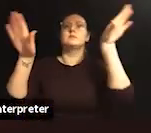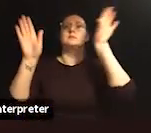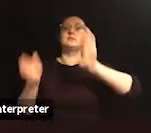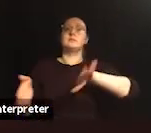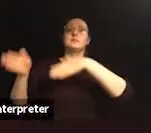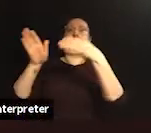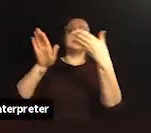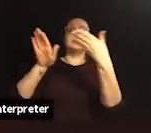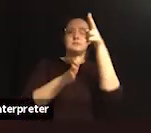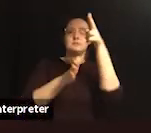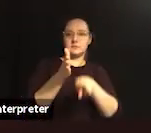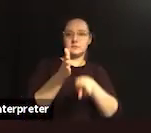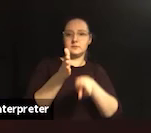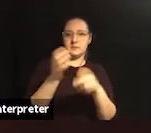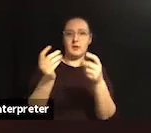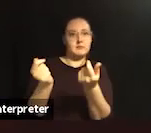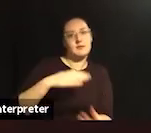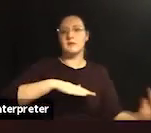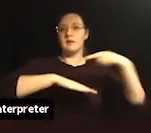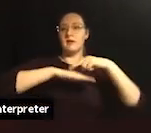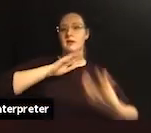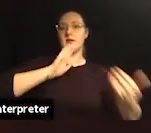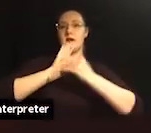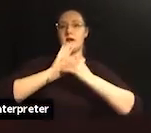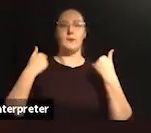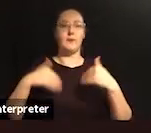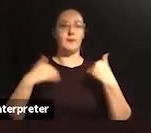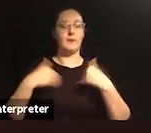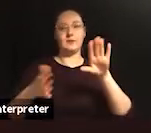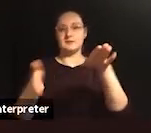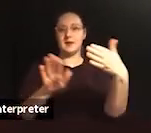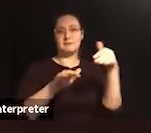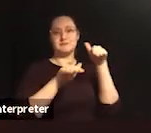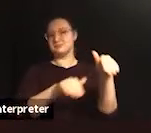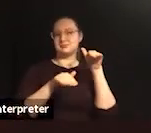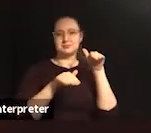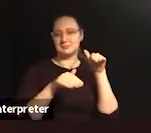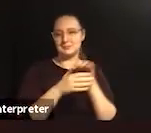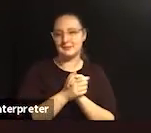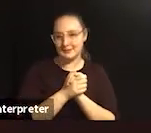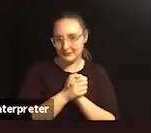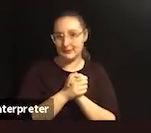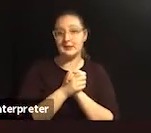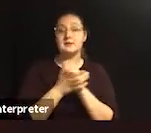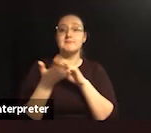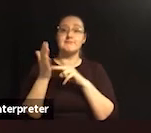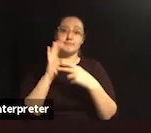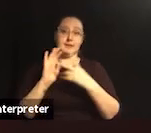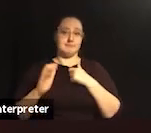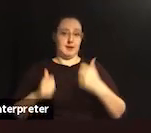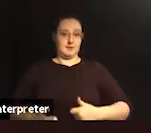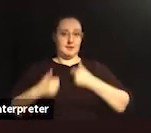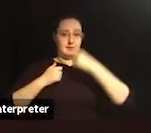whole creation new. And that we might live no longer for ourselves, but for him who died and rose for us, he